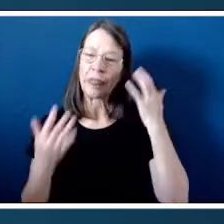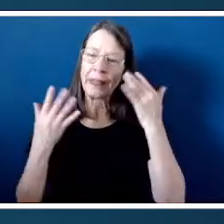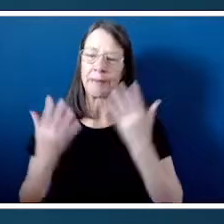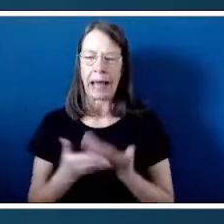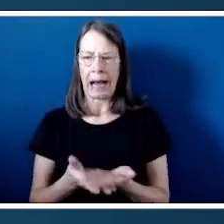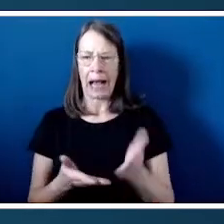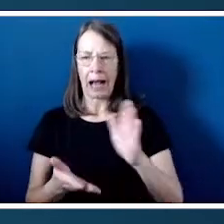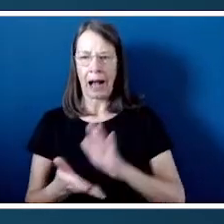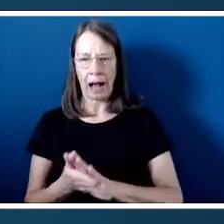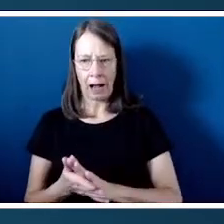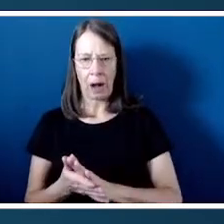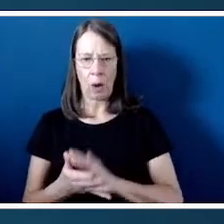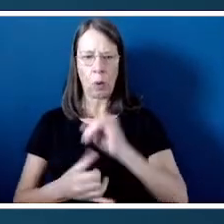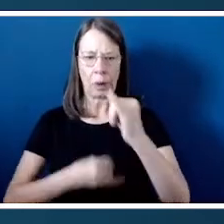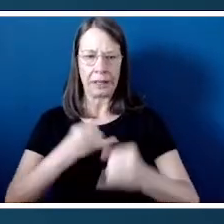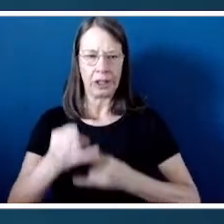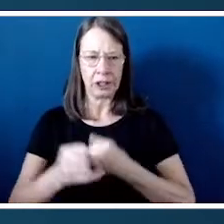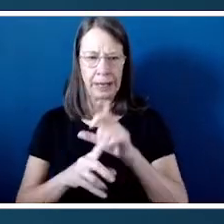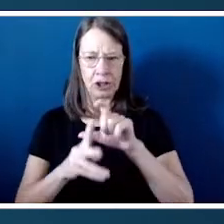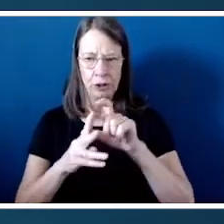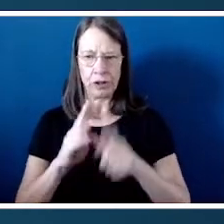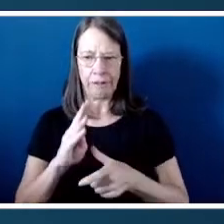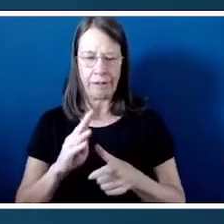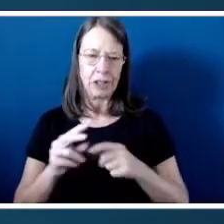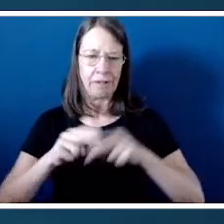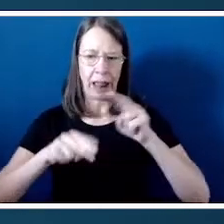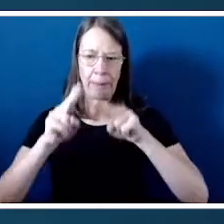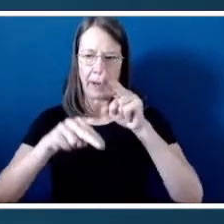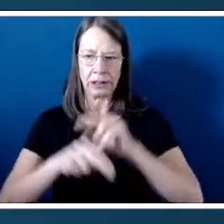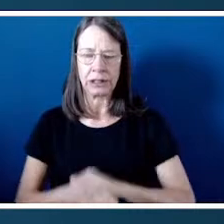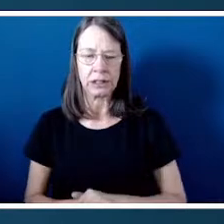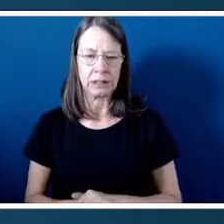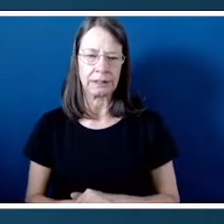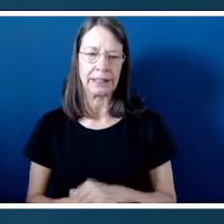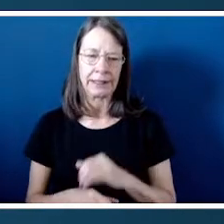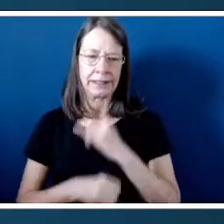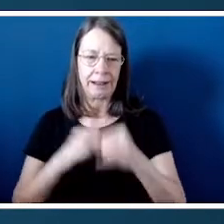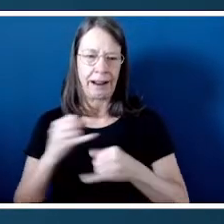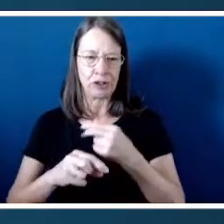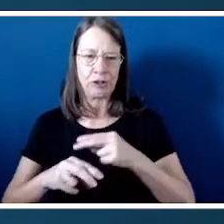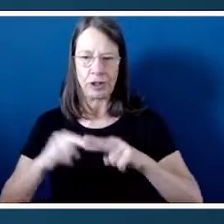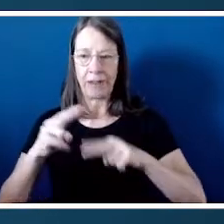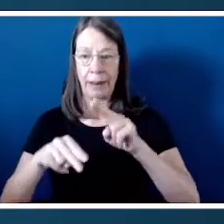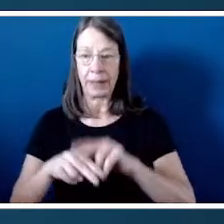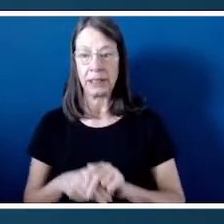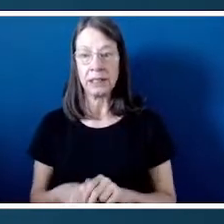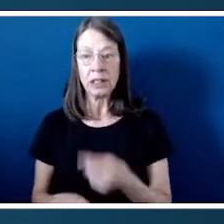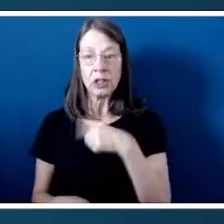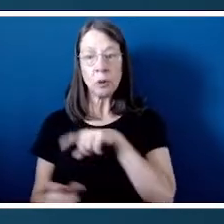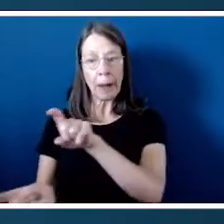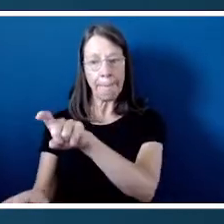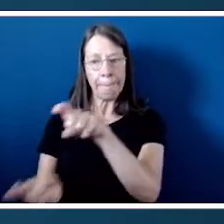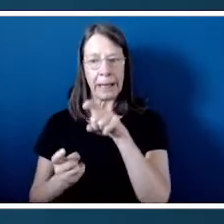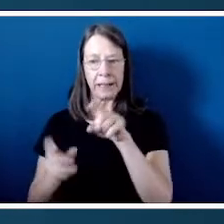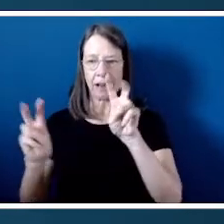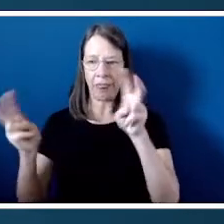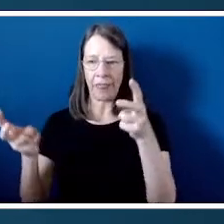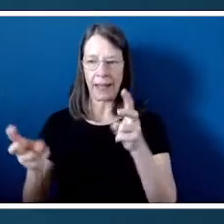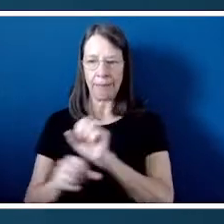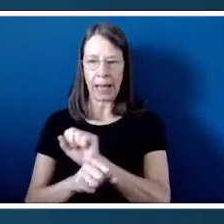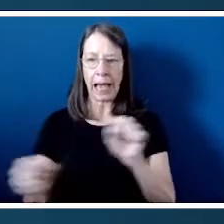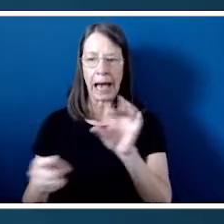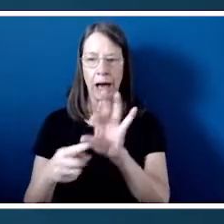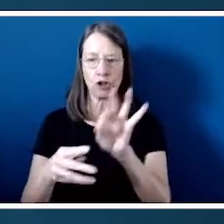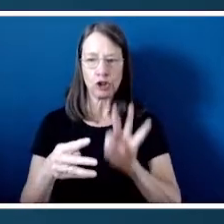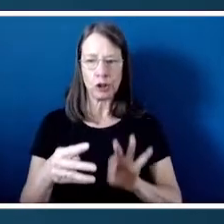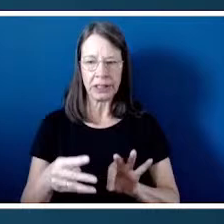In Rarotonga, Pacific leaders selected a theme: our choices, our voices, our